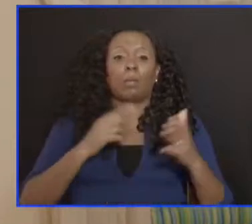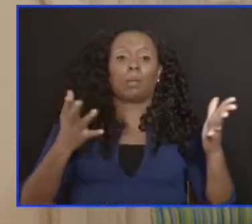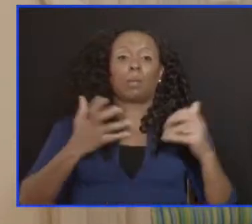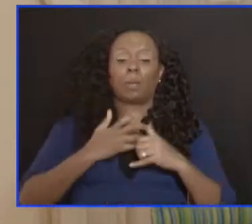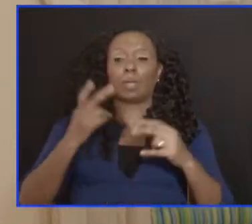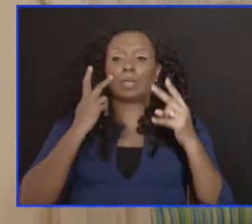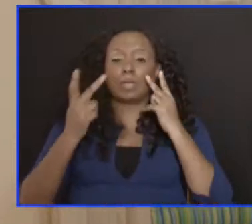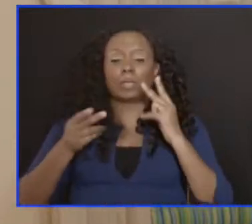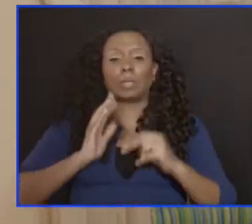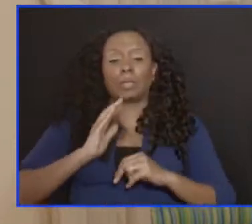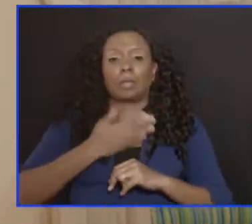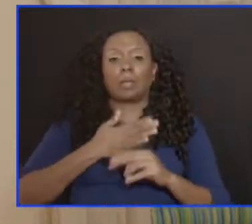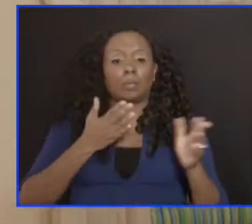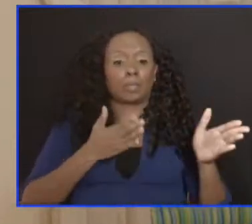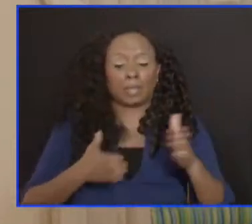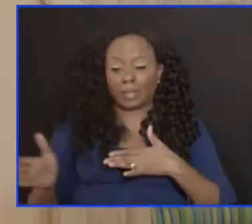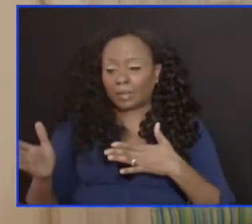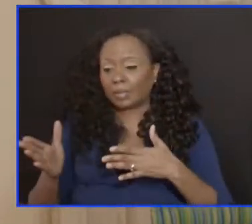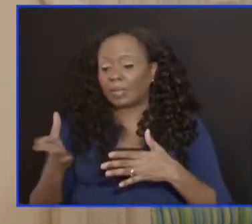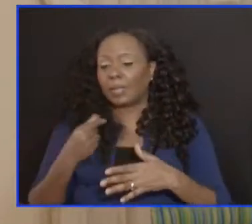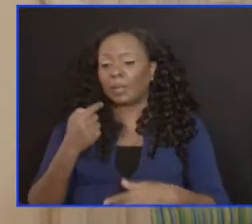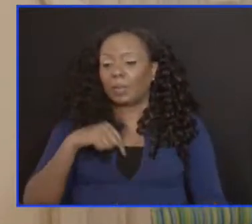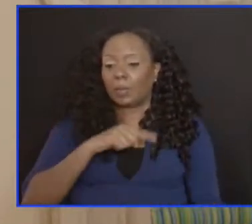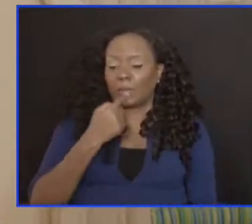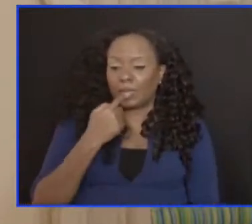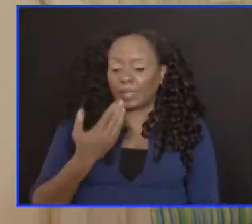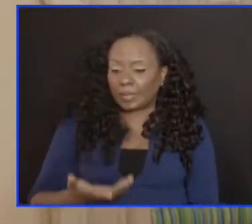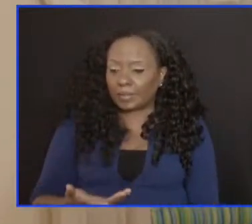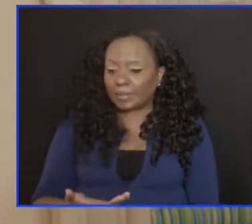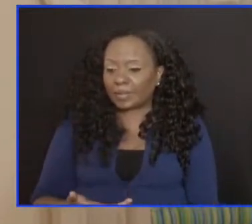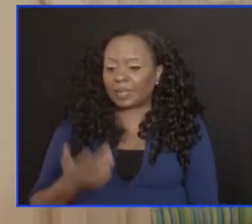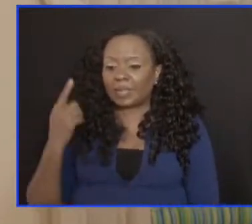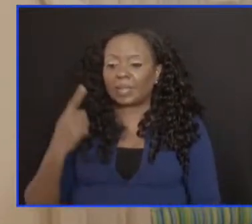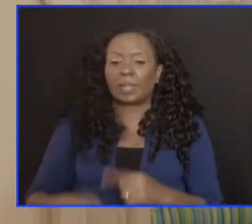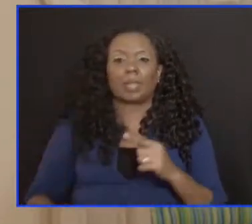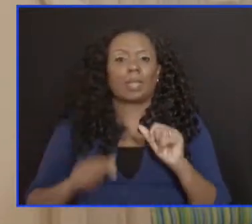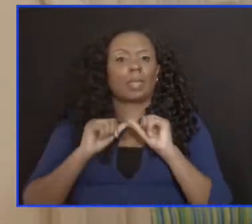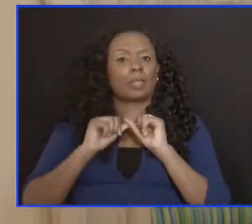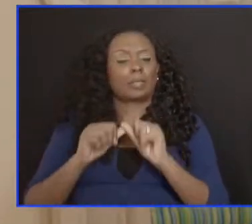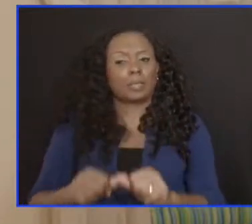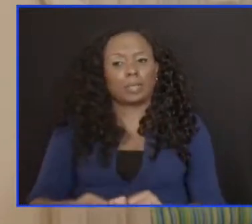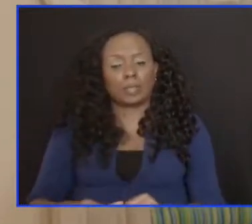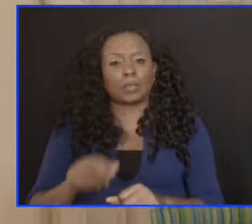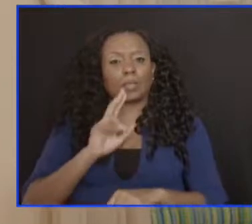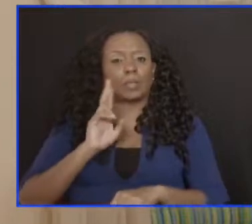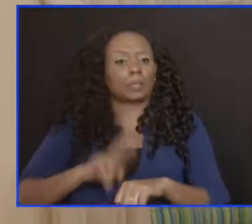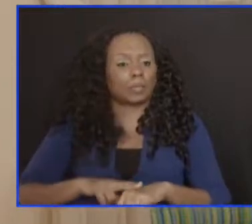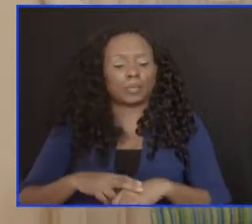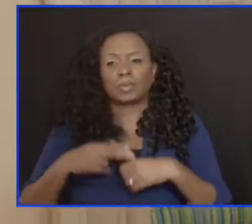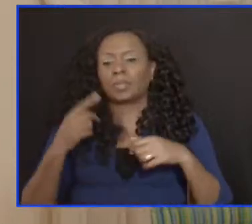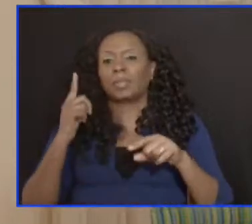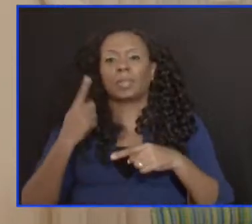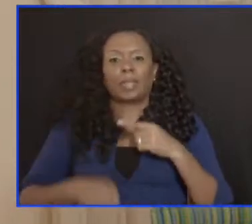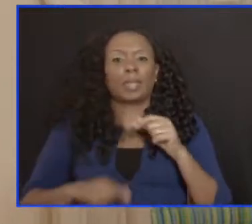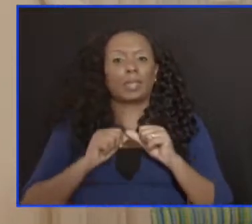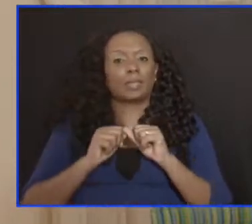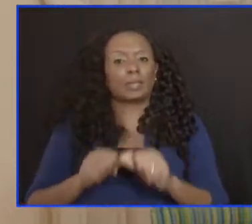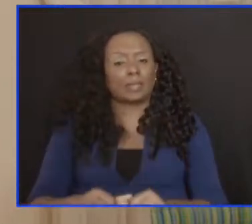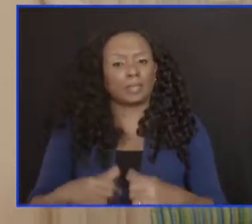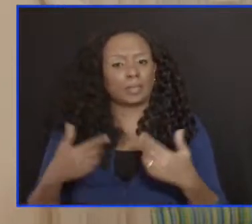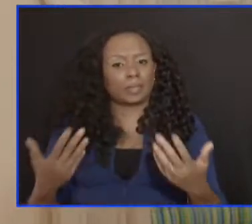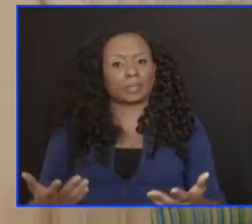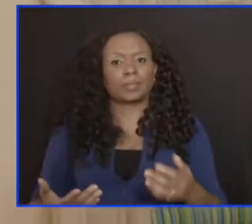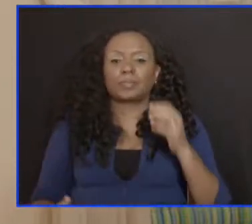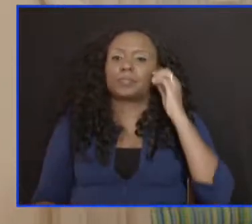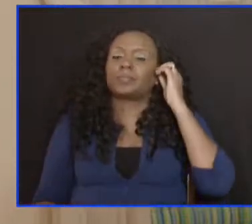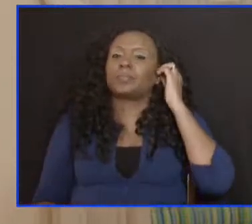into consideration, and we said, look, we cannot continue the status quo that was applied in previous